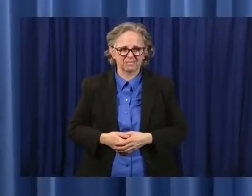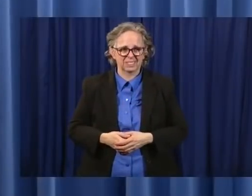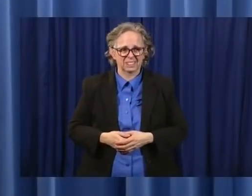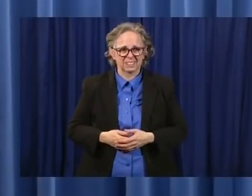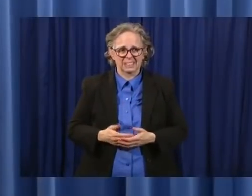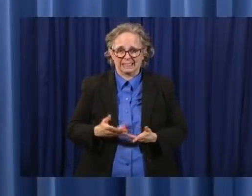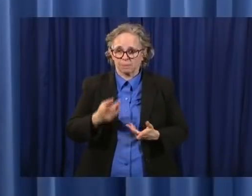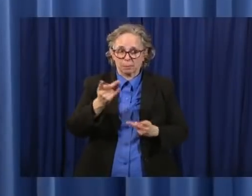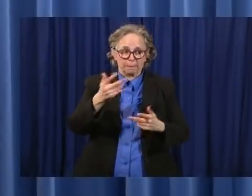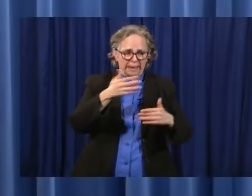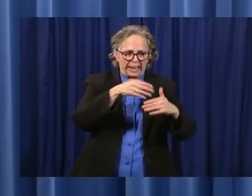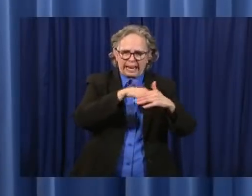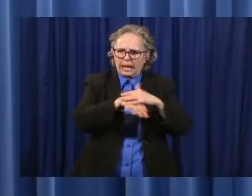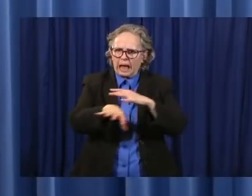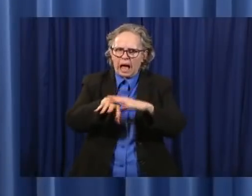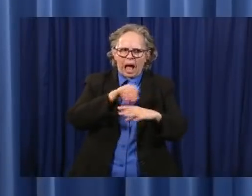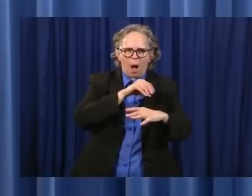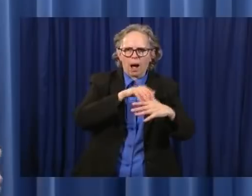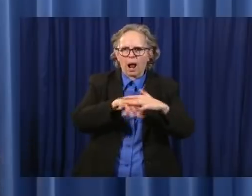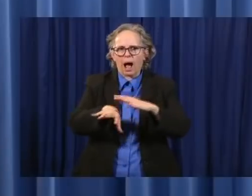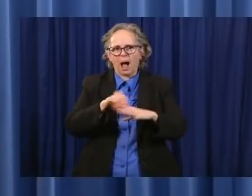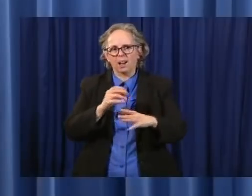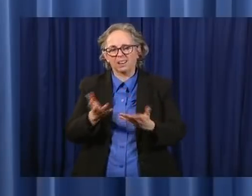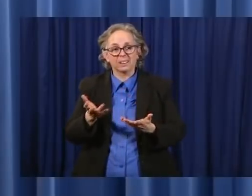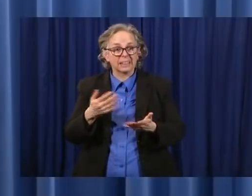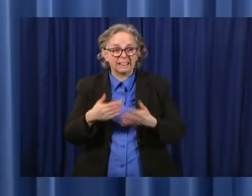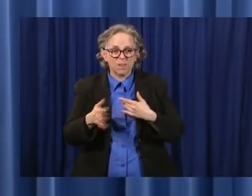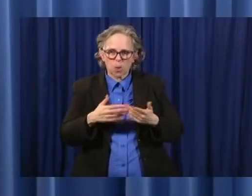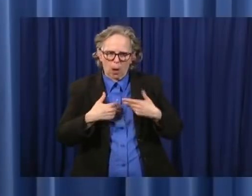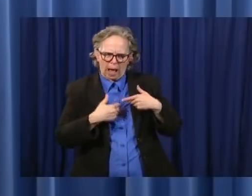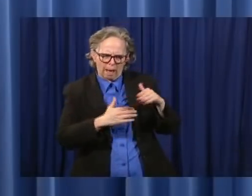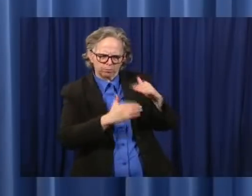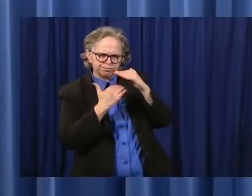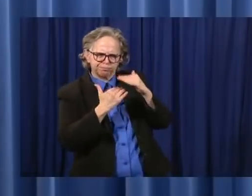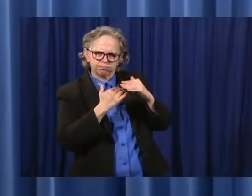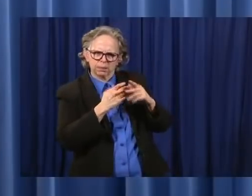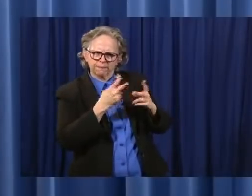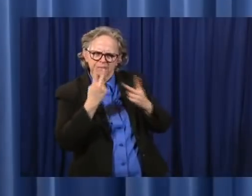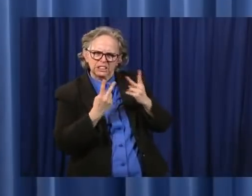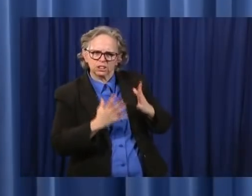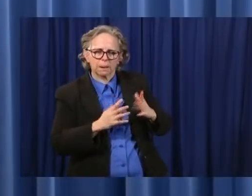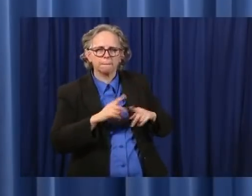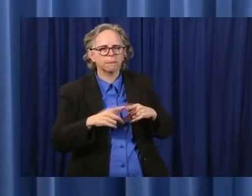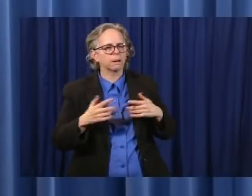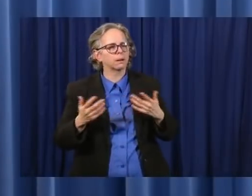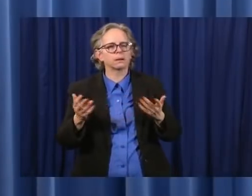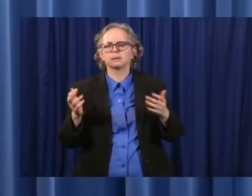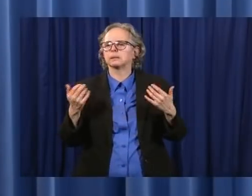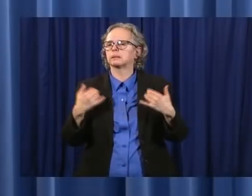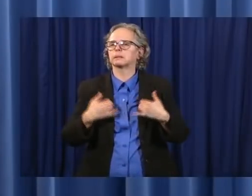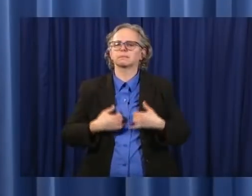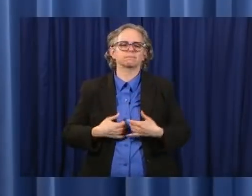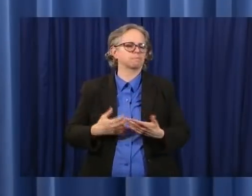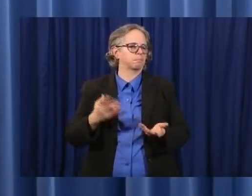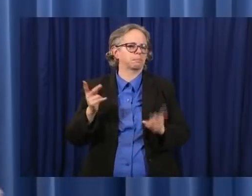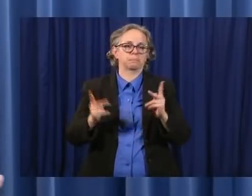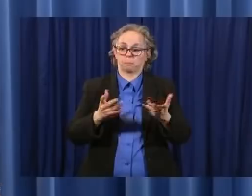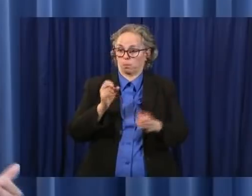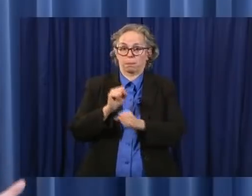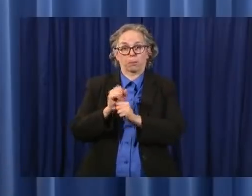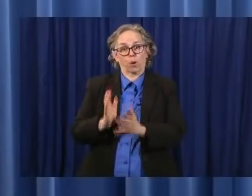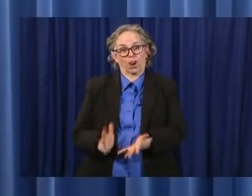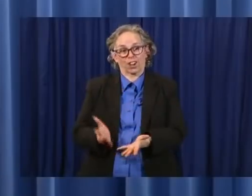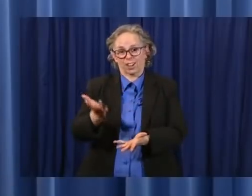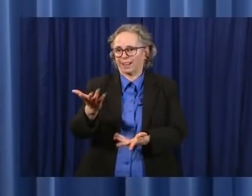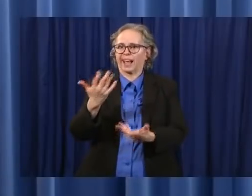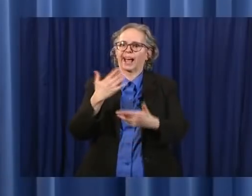though we've restricted visitors, even though we've restricted a lot of things, but obviously people who work there go in and out,